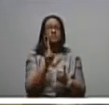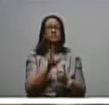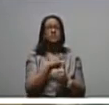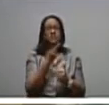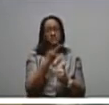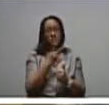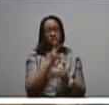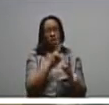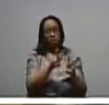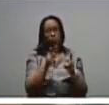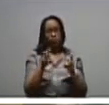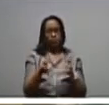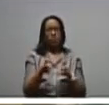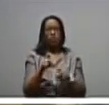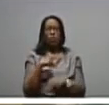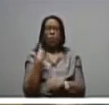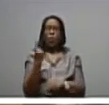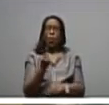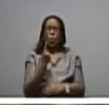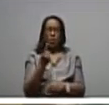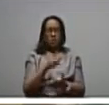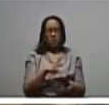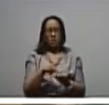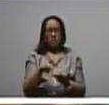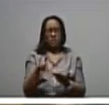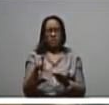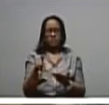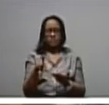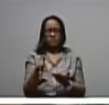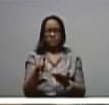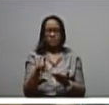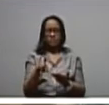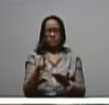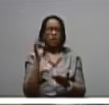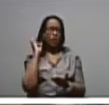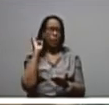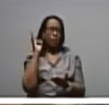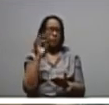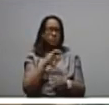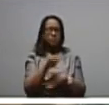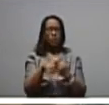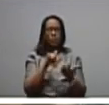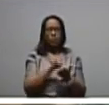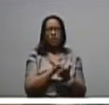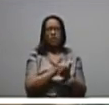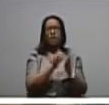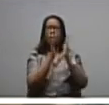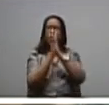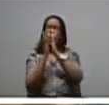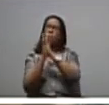wonderful epistle of St. Paul, the praise of God,